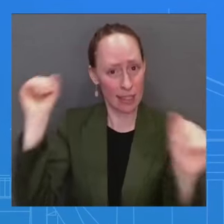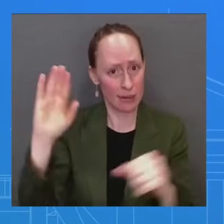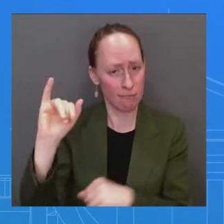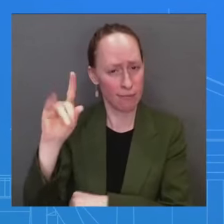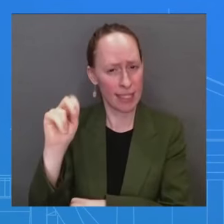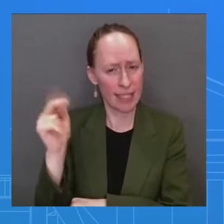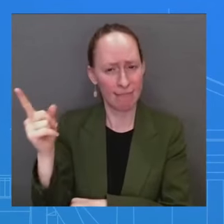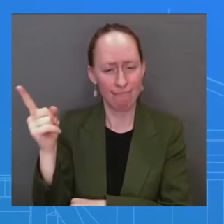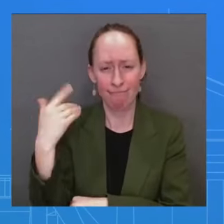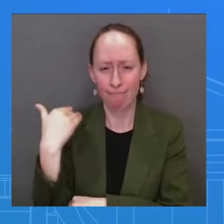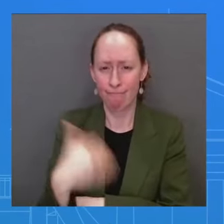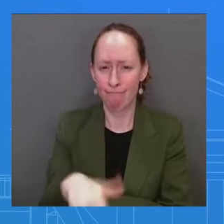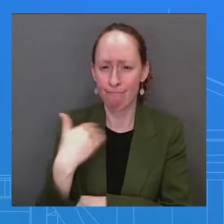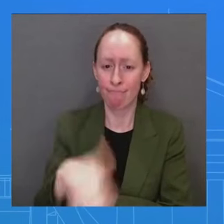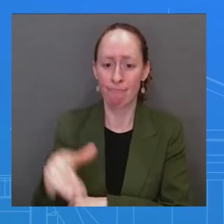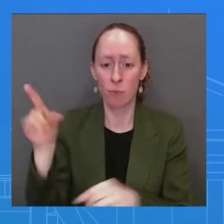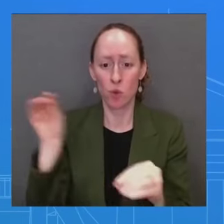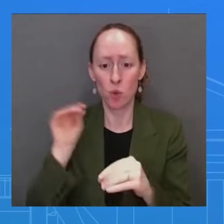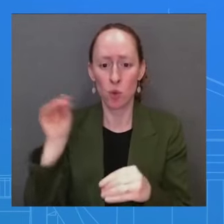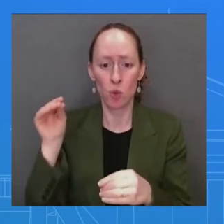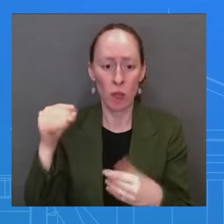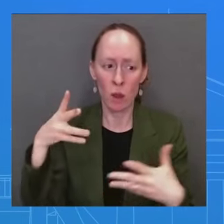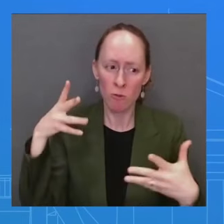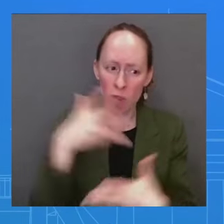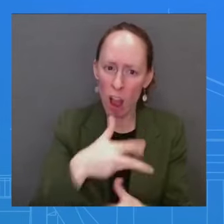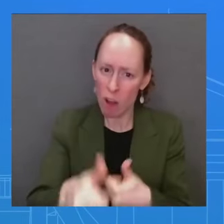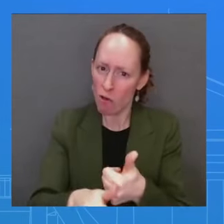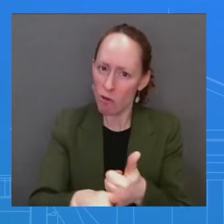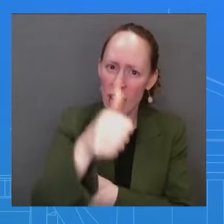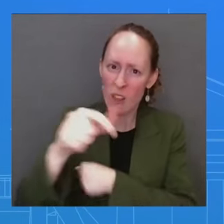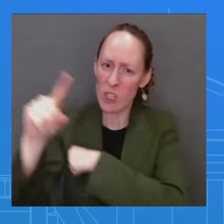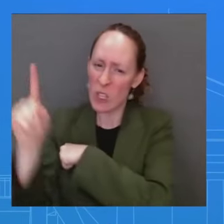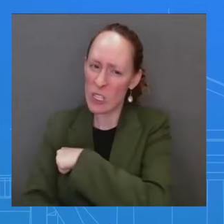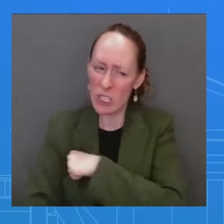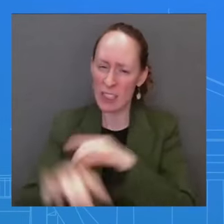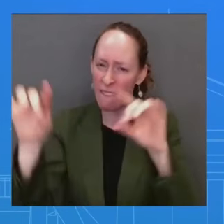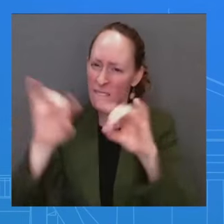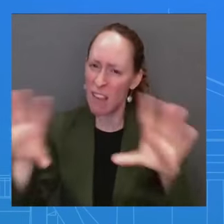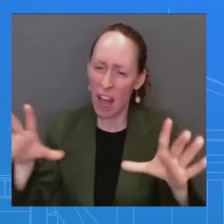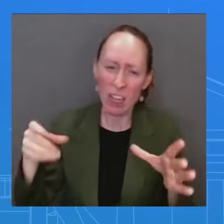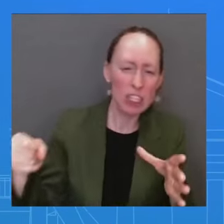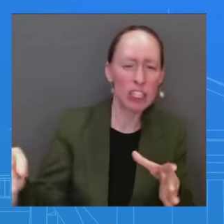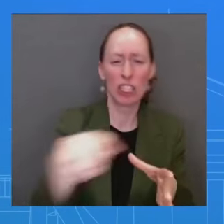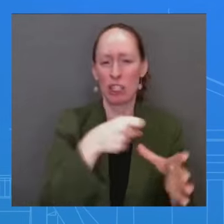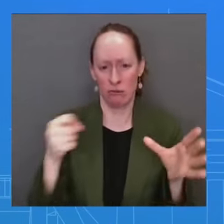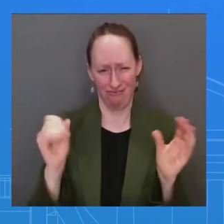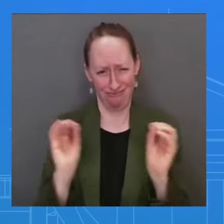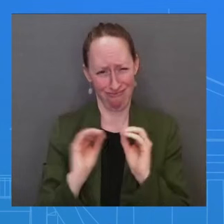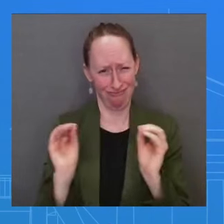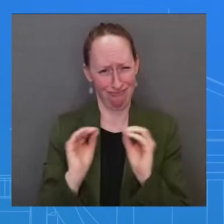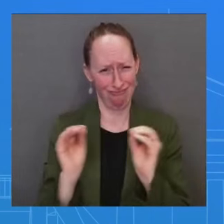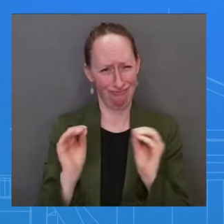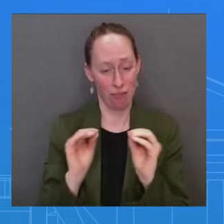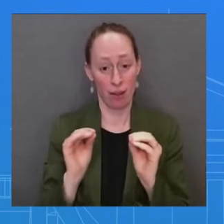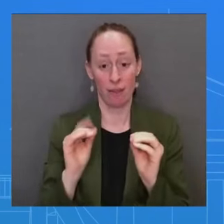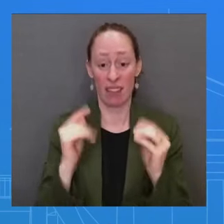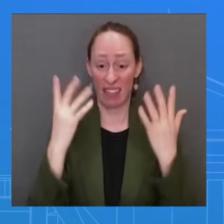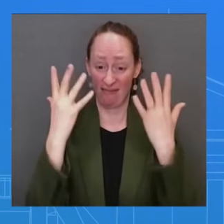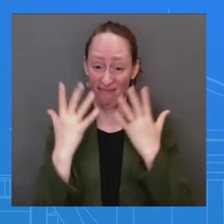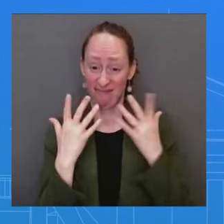to condemn violence, right? This is something, again, that we've done pretty often here, unfortunately, that we've had to do this in the last